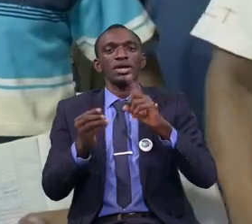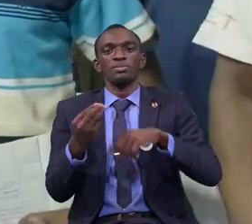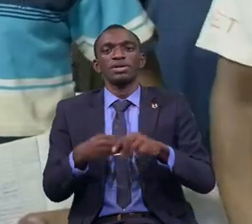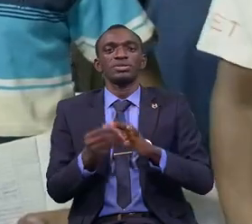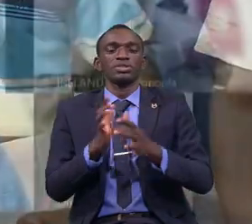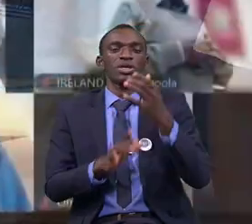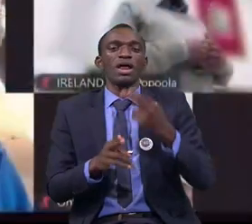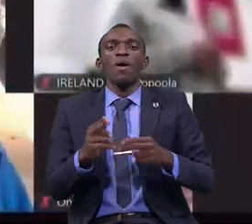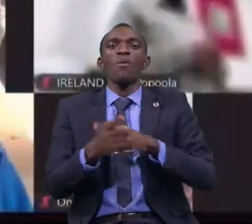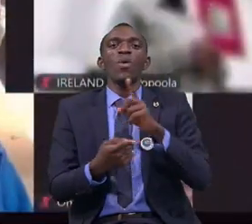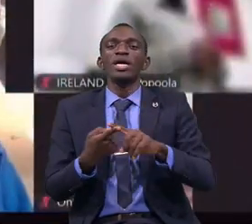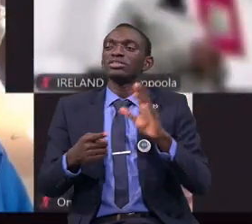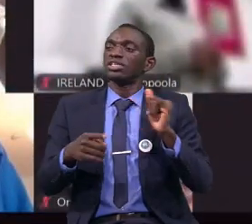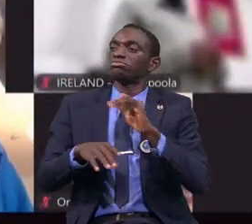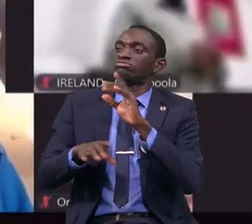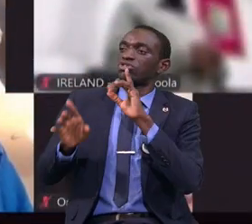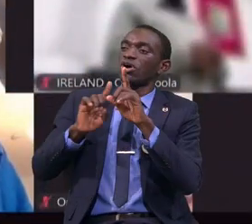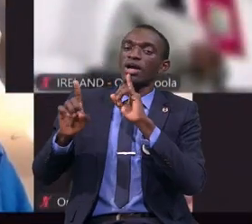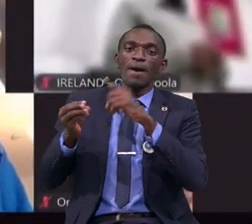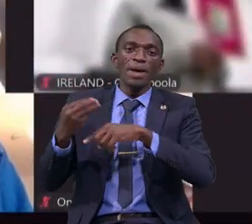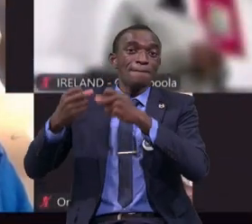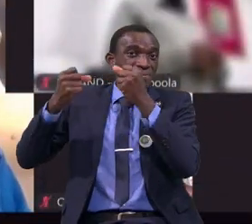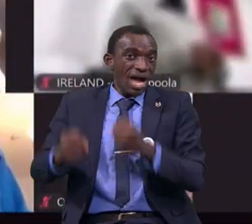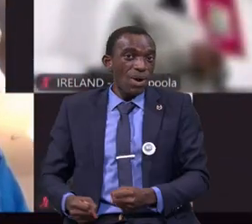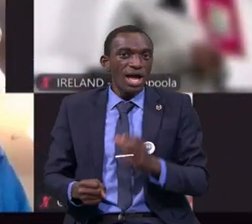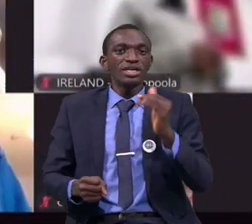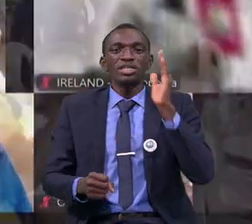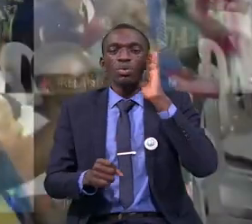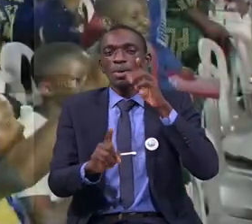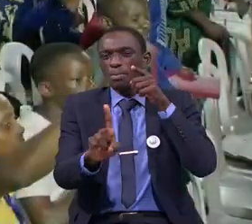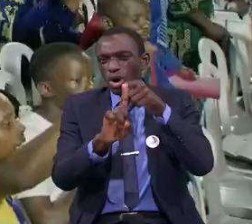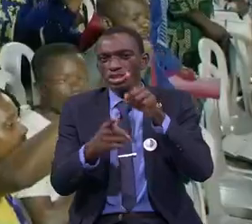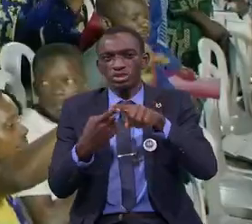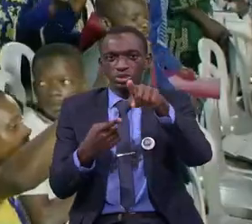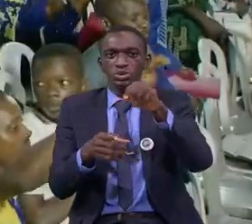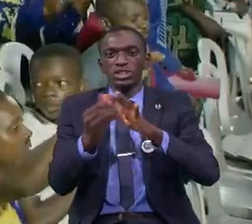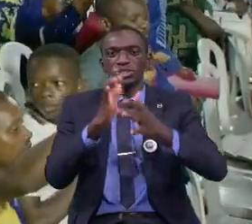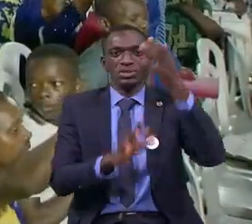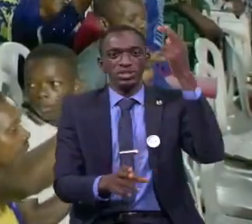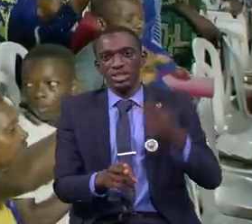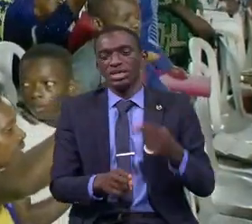When they mention power, you are the one they will point to.